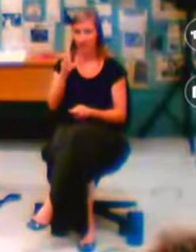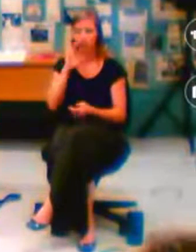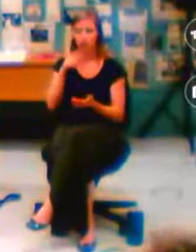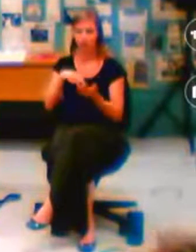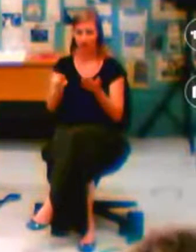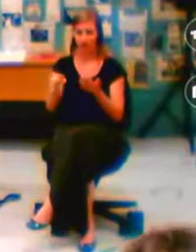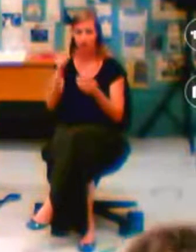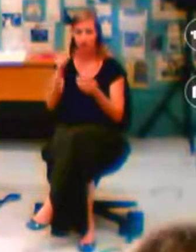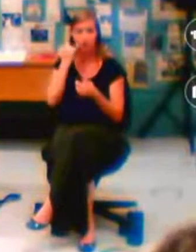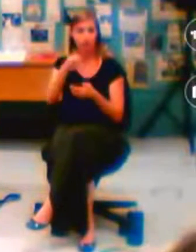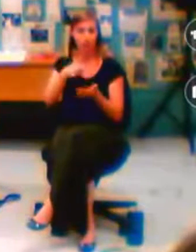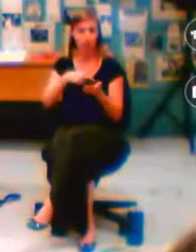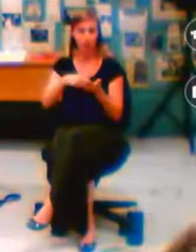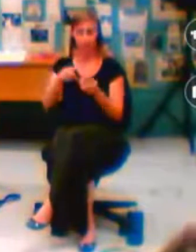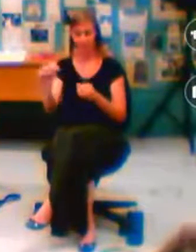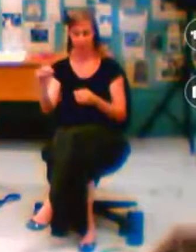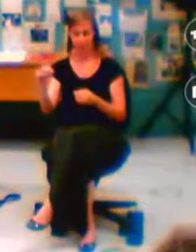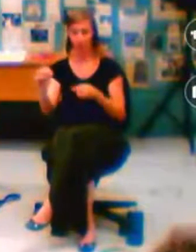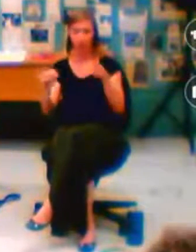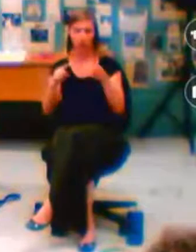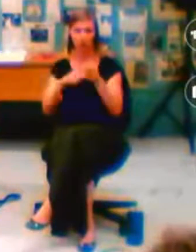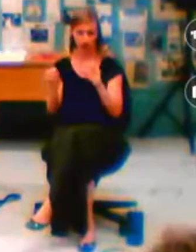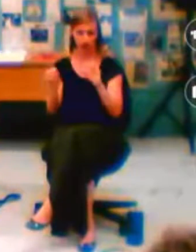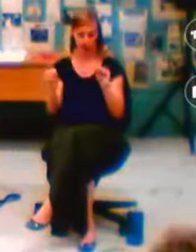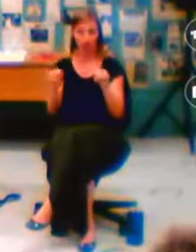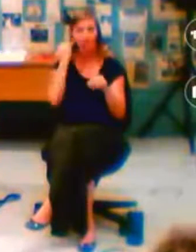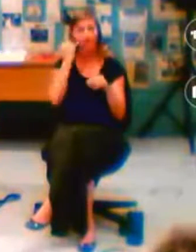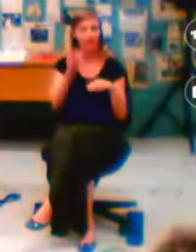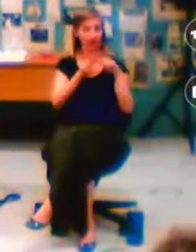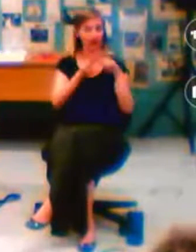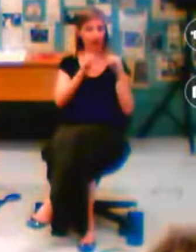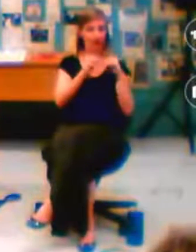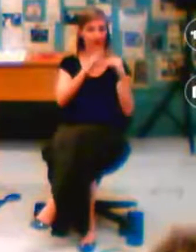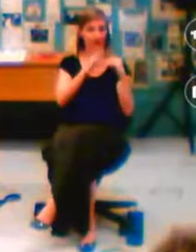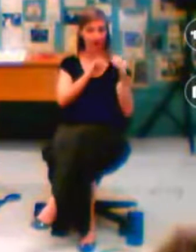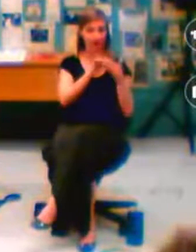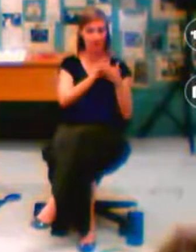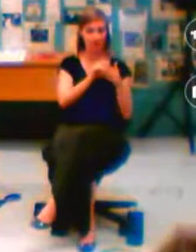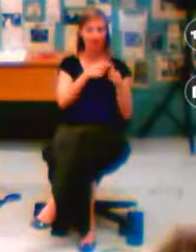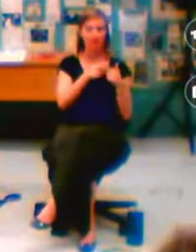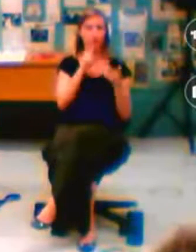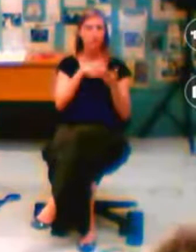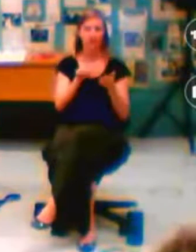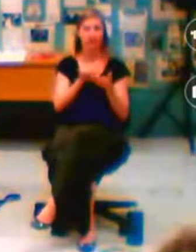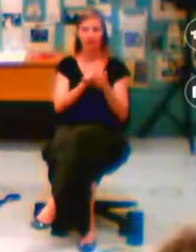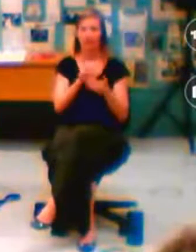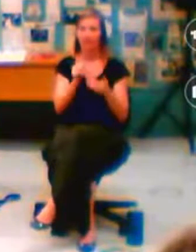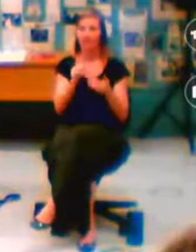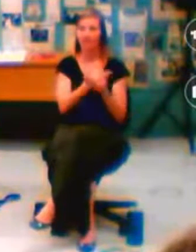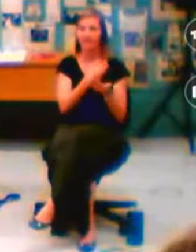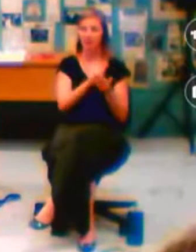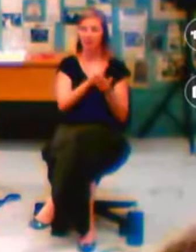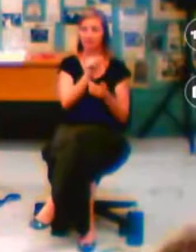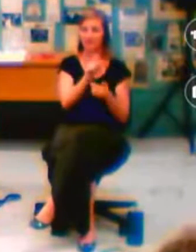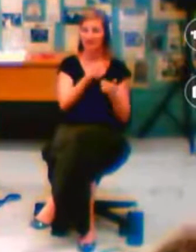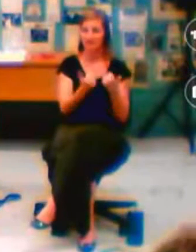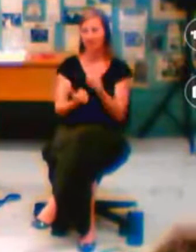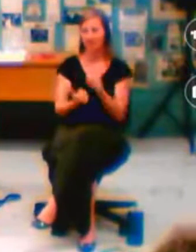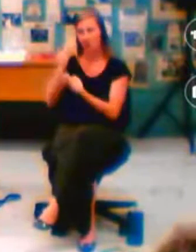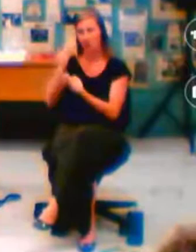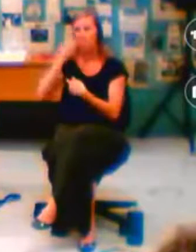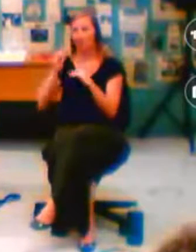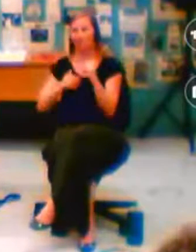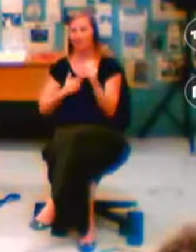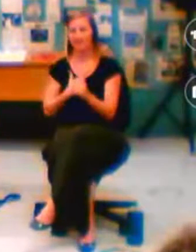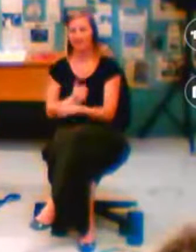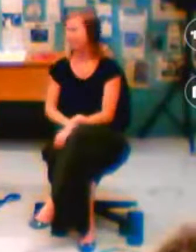taxable income in most cases. Well, The amendment says that you pay a 10% payroll tax on any W-2 income.